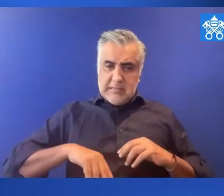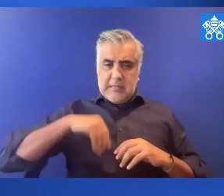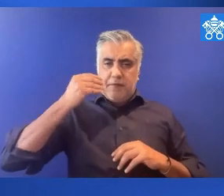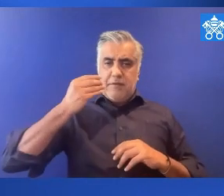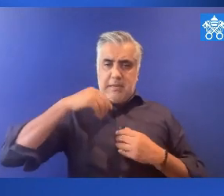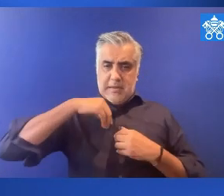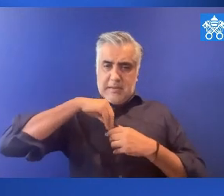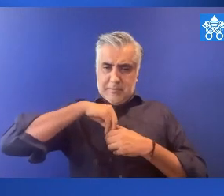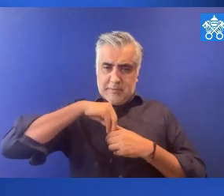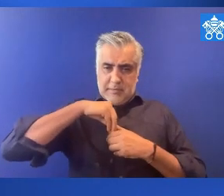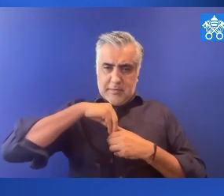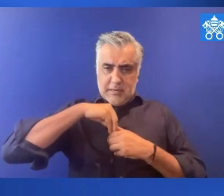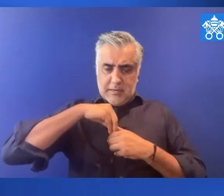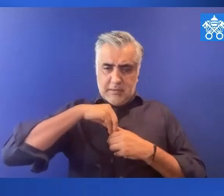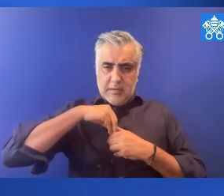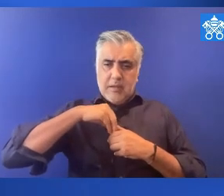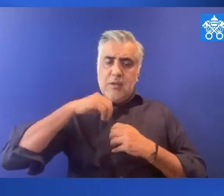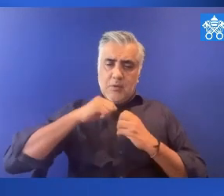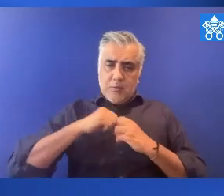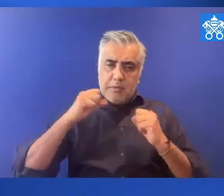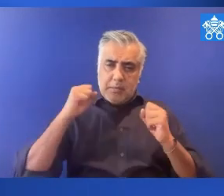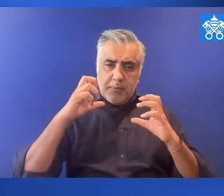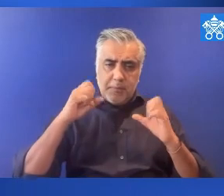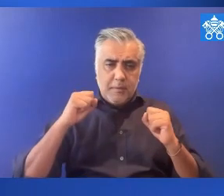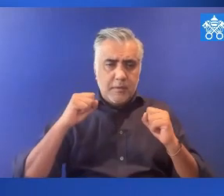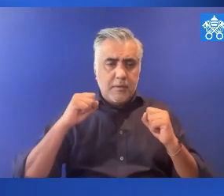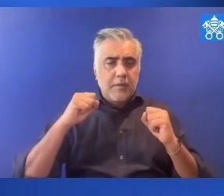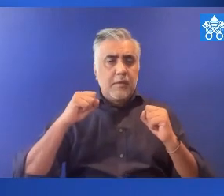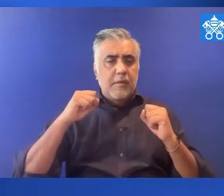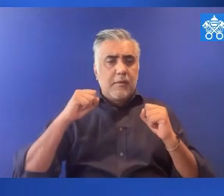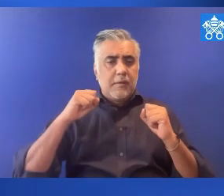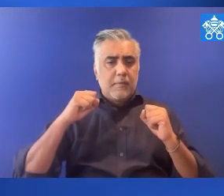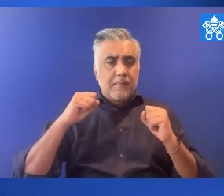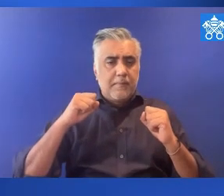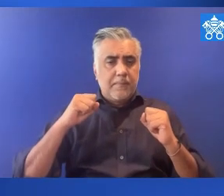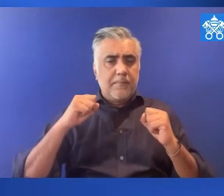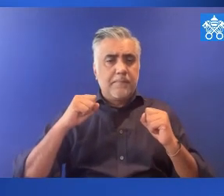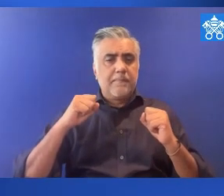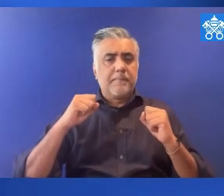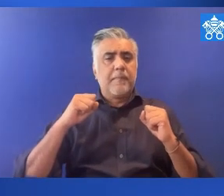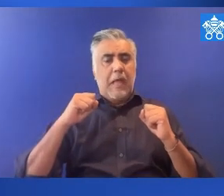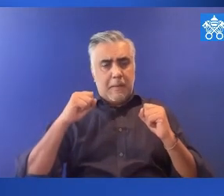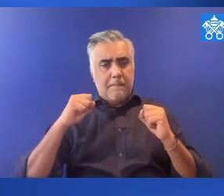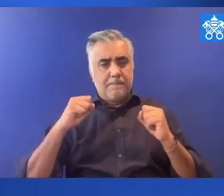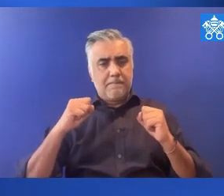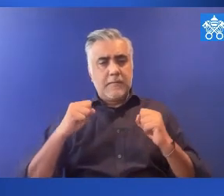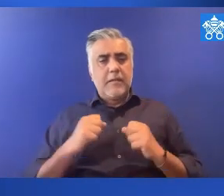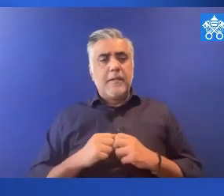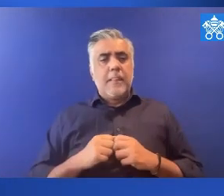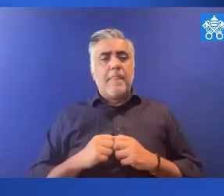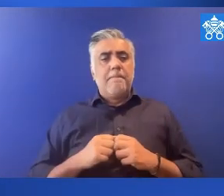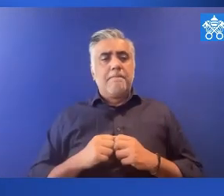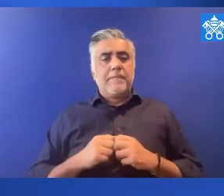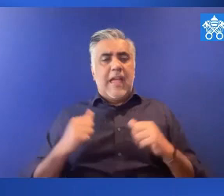that St. Ignatius discovered in himself with such amazement when he would read the lives